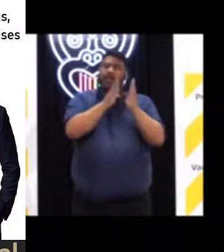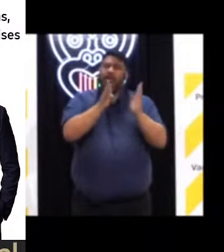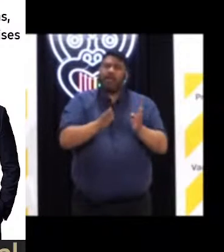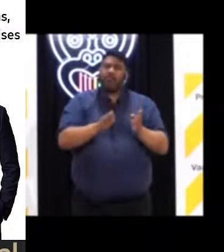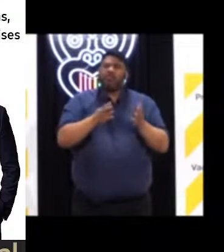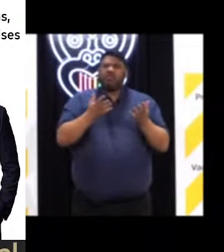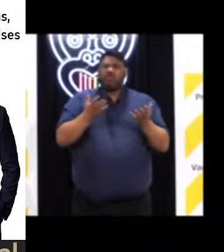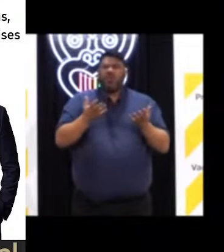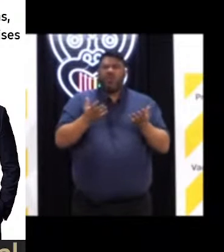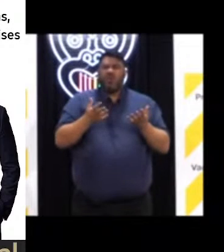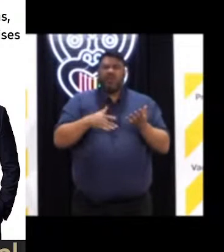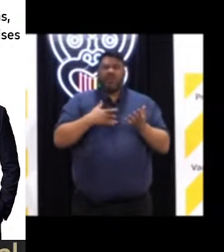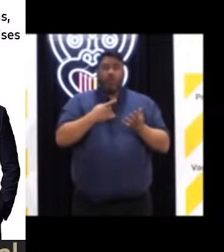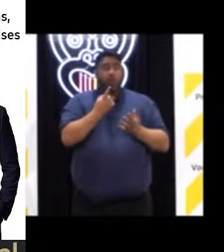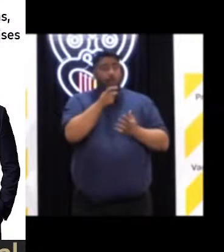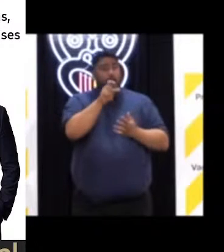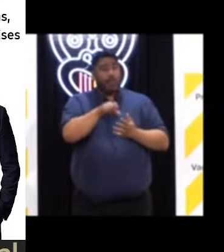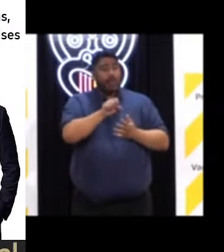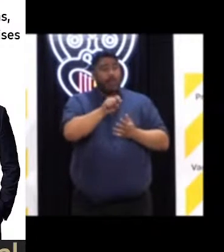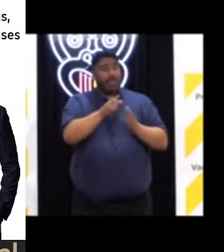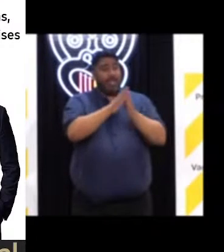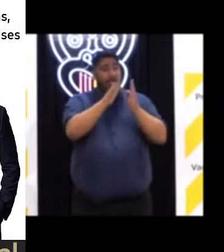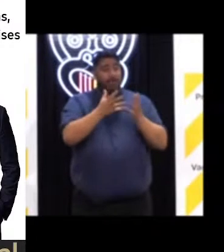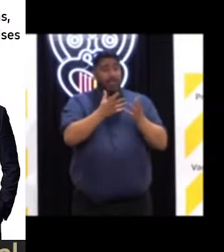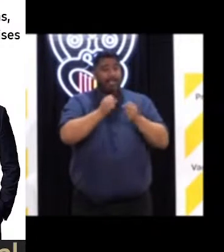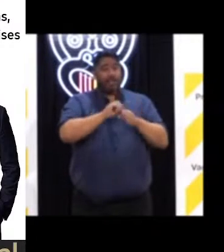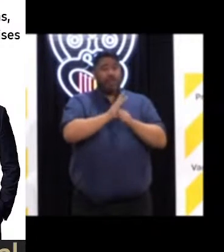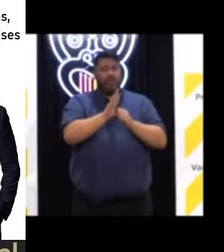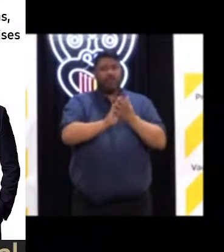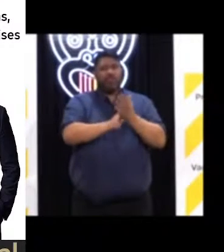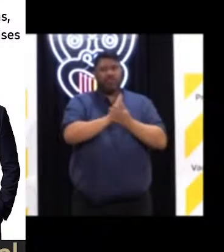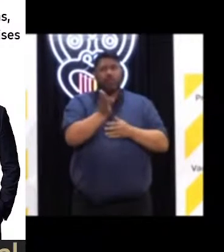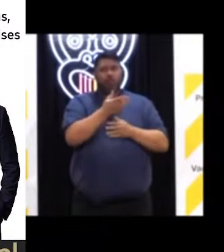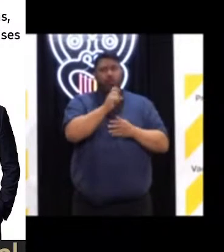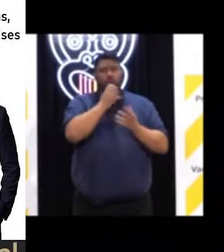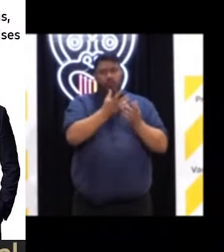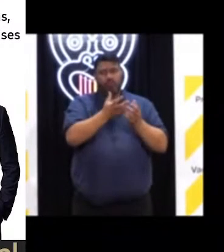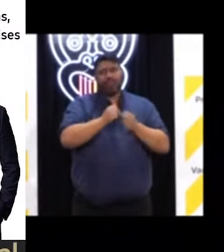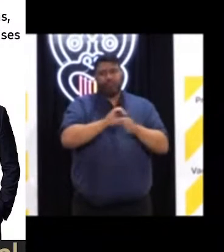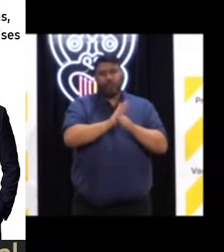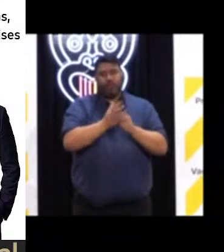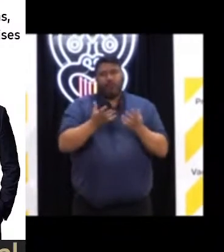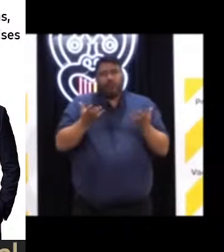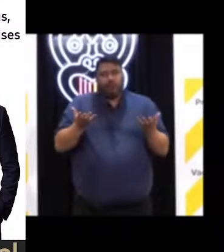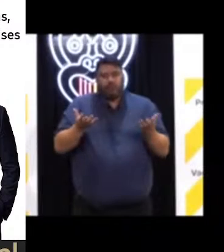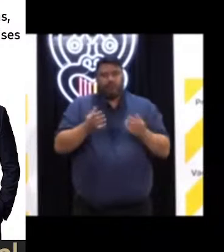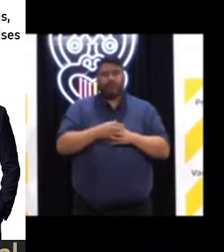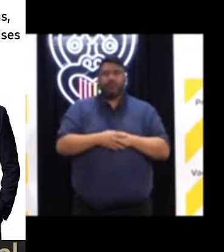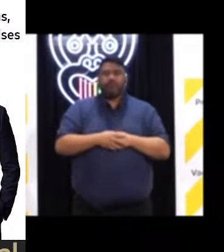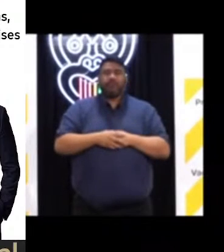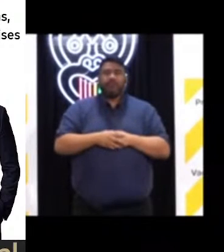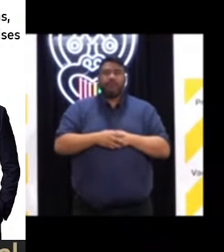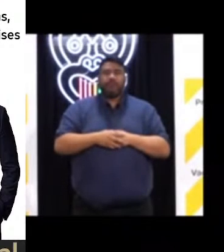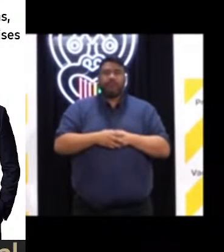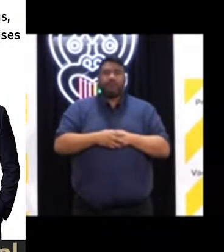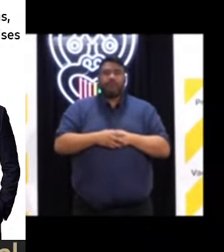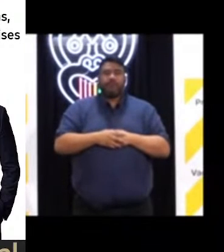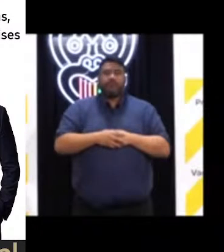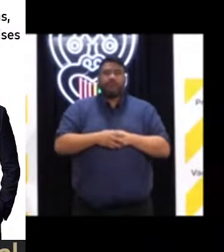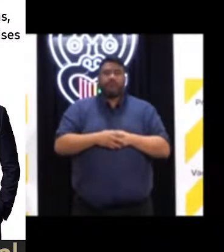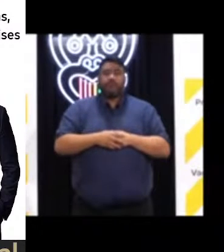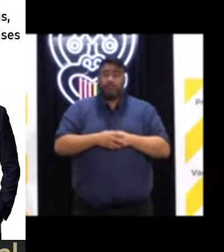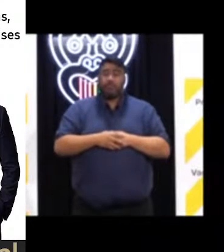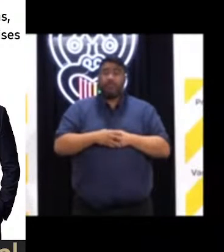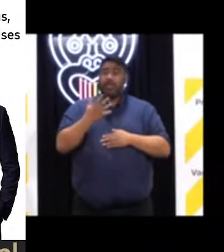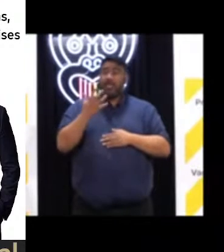were expected. While some of these houses have not yet been epi-linked to the wider outbreak, they have not